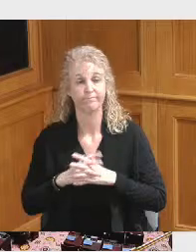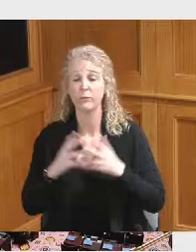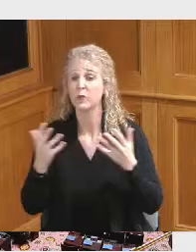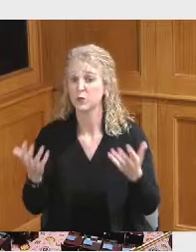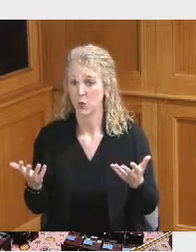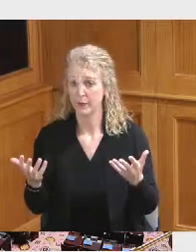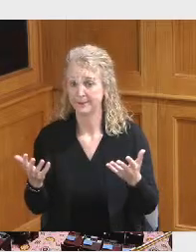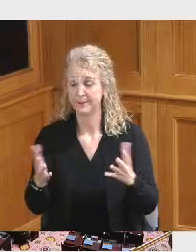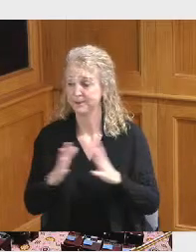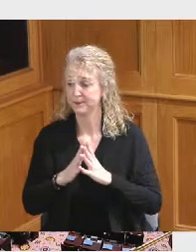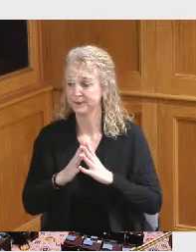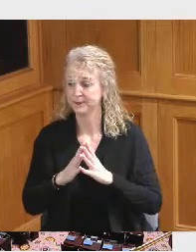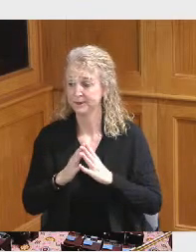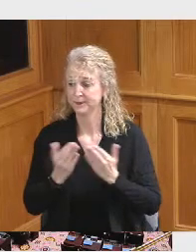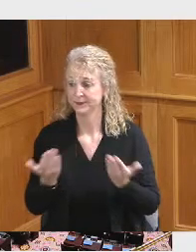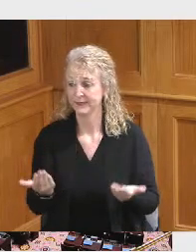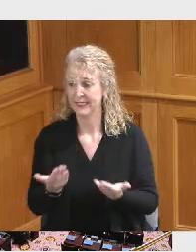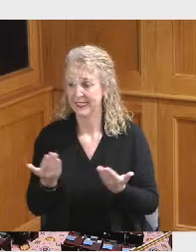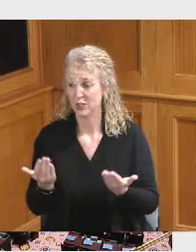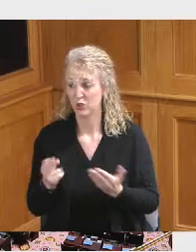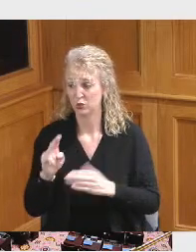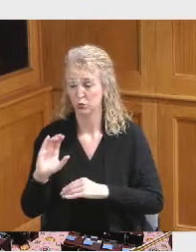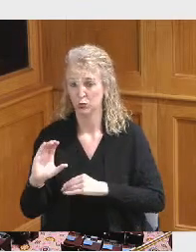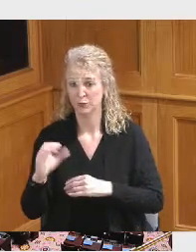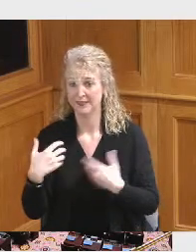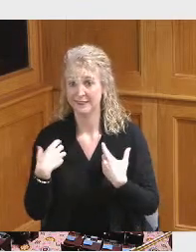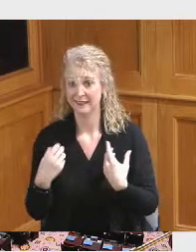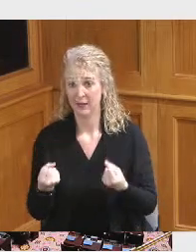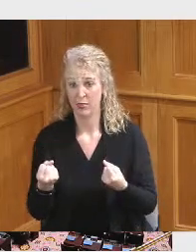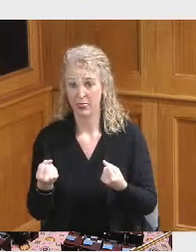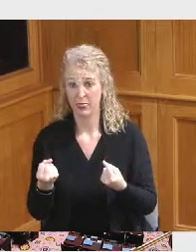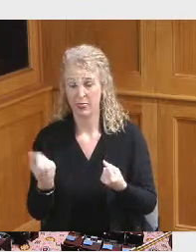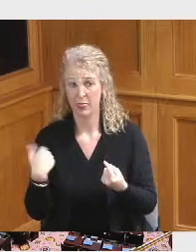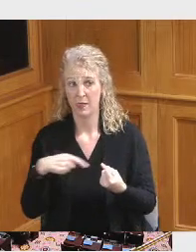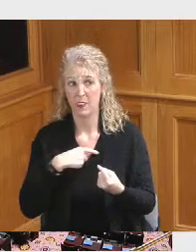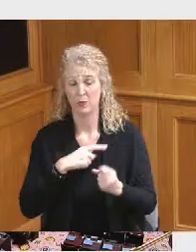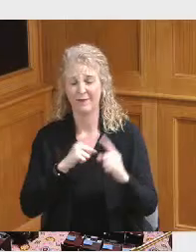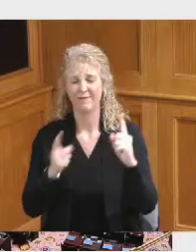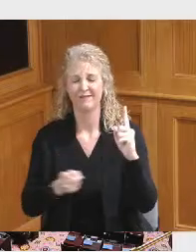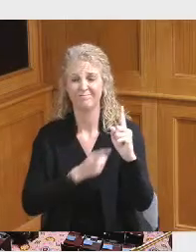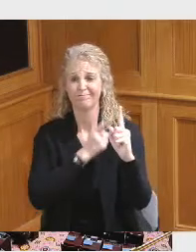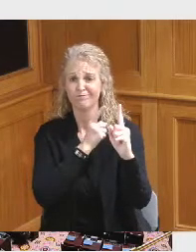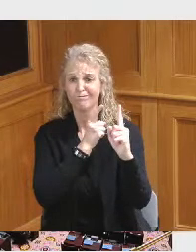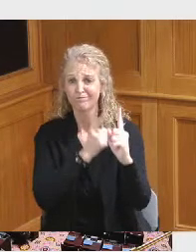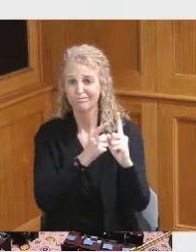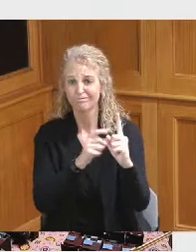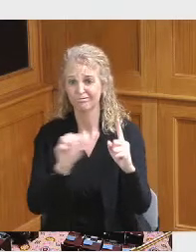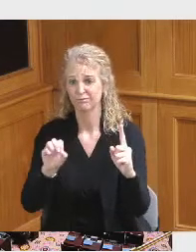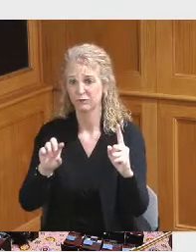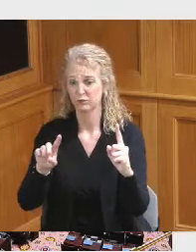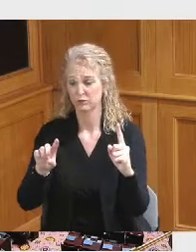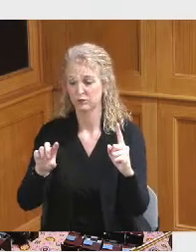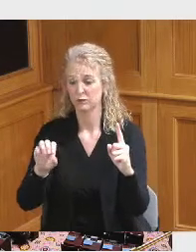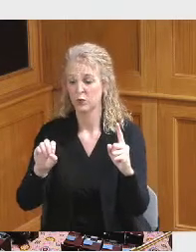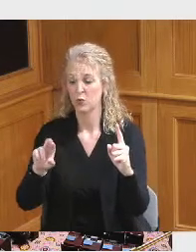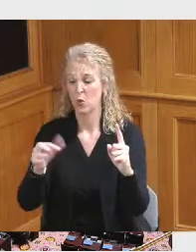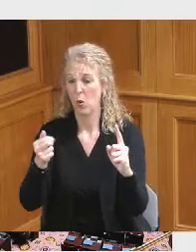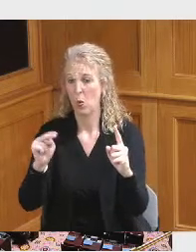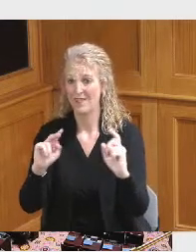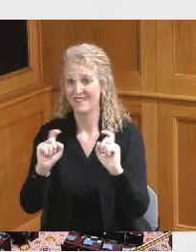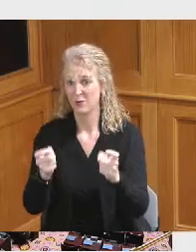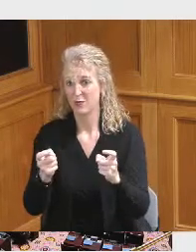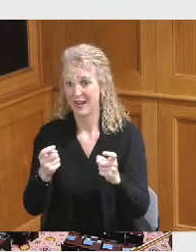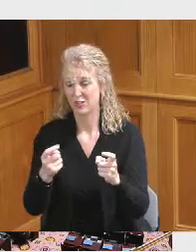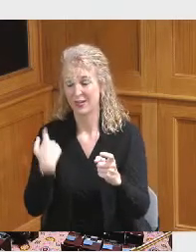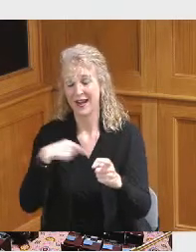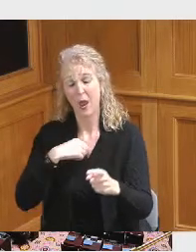So here at UC Health too, we have been intentionally focused on supporting organ donation in the region and making the critical